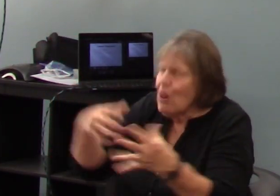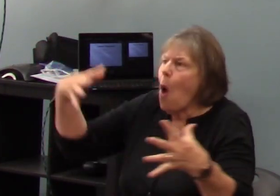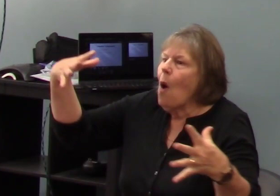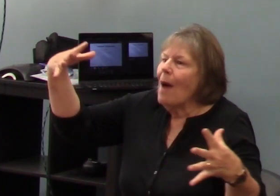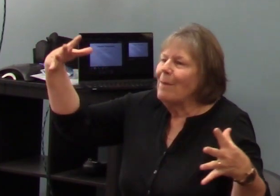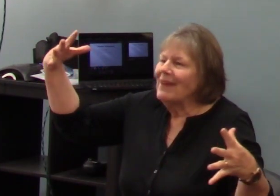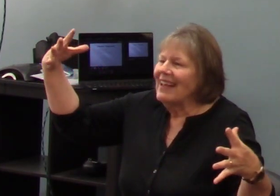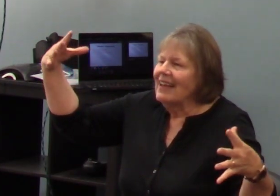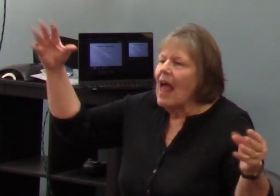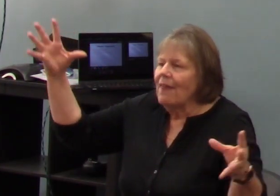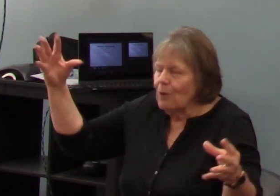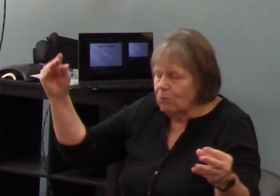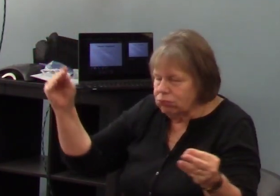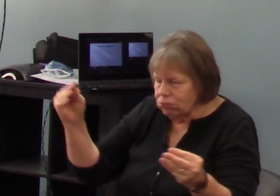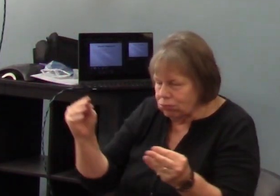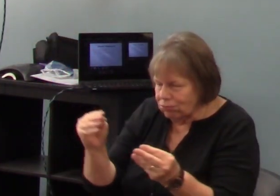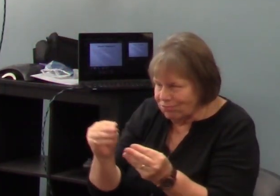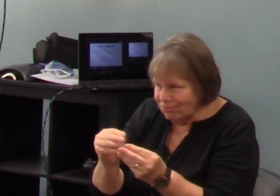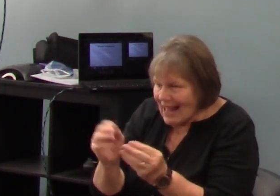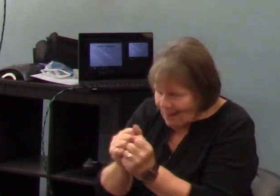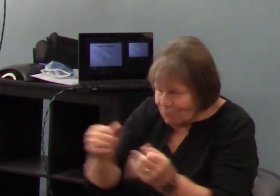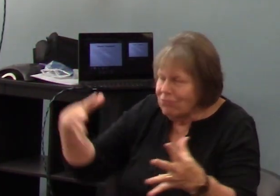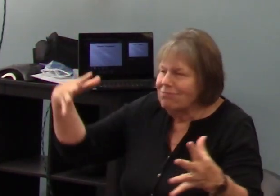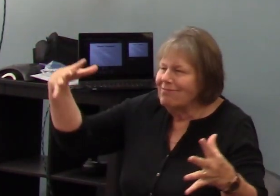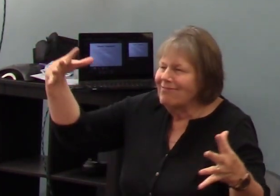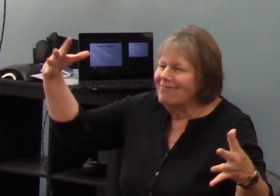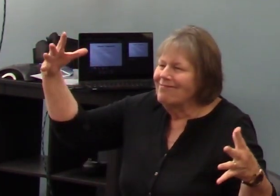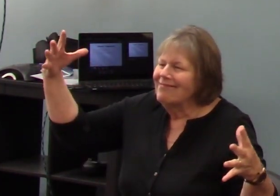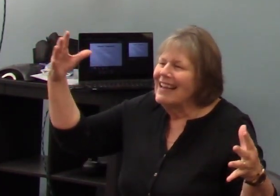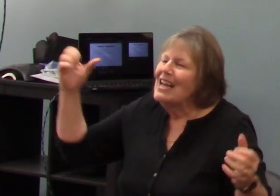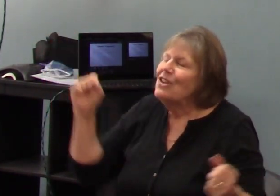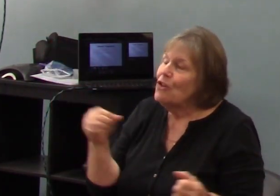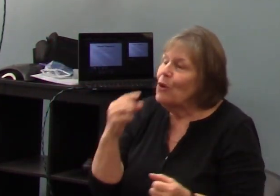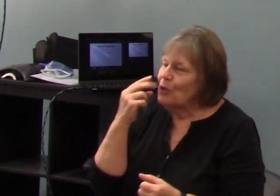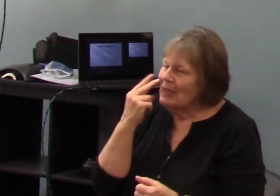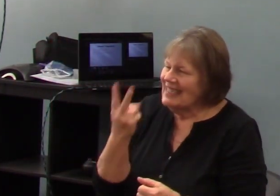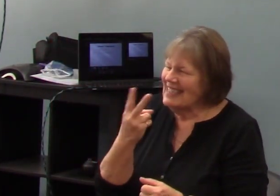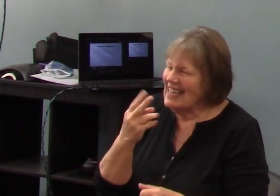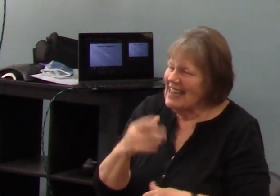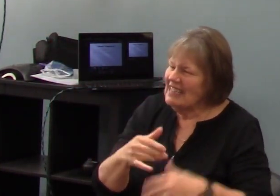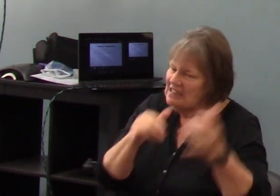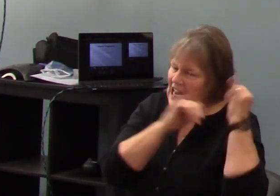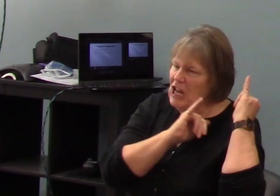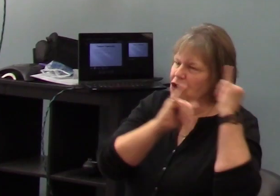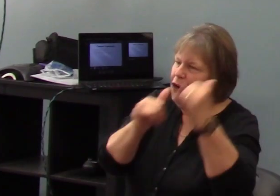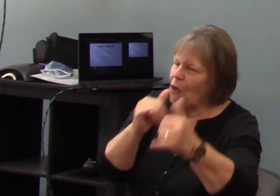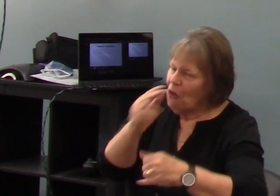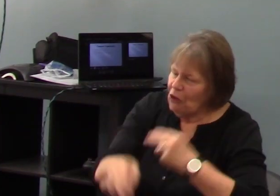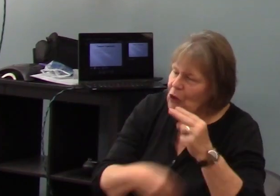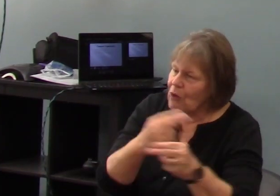then it would have contracted and blown up, and you see this eternal universe that inflates and contracts and blows up.